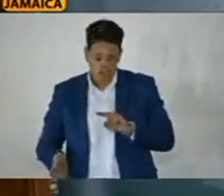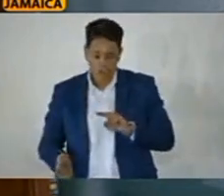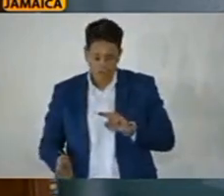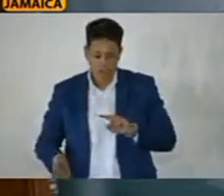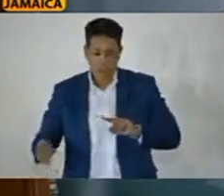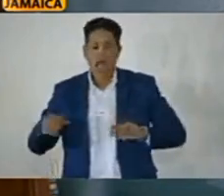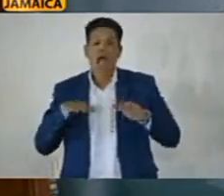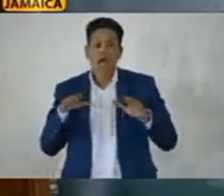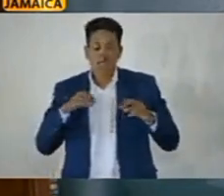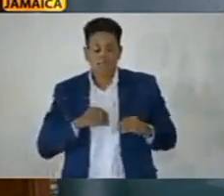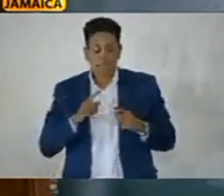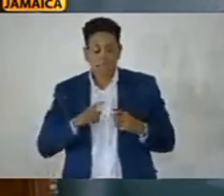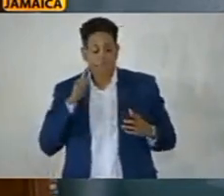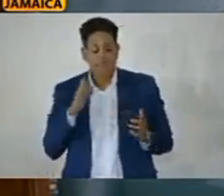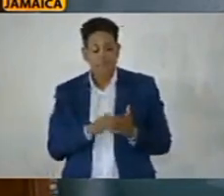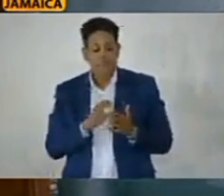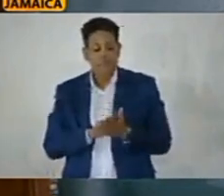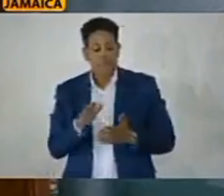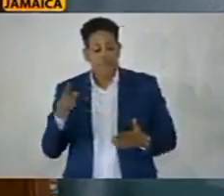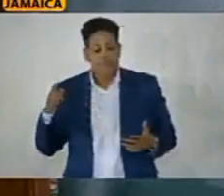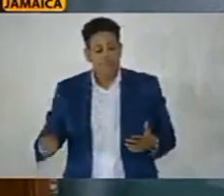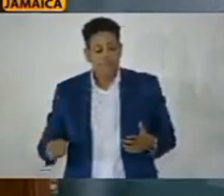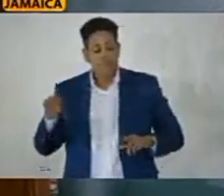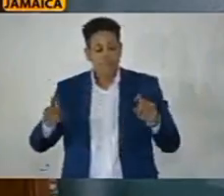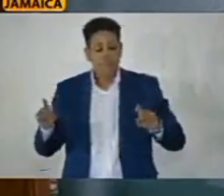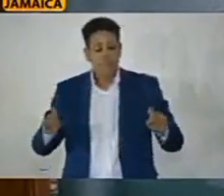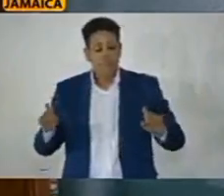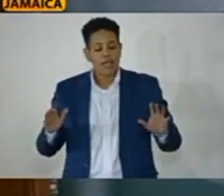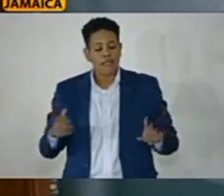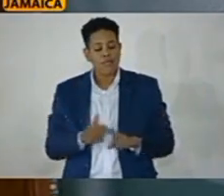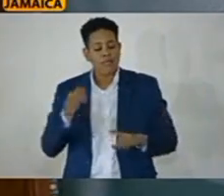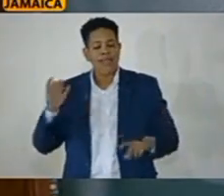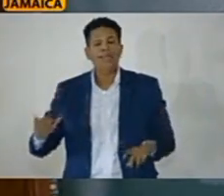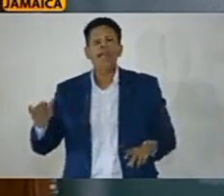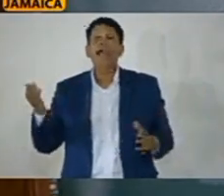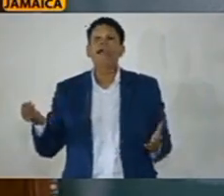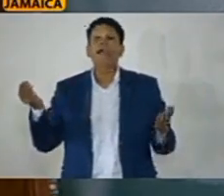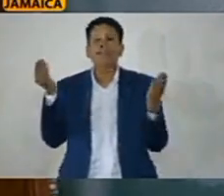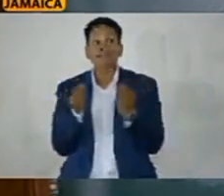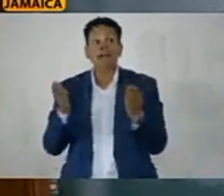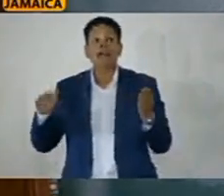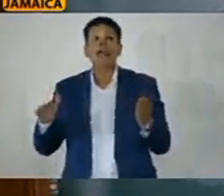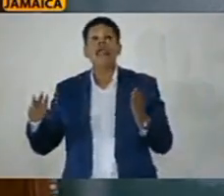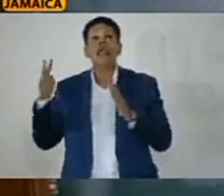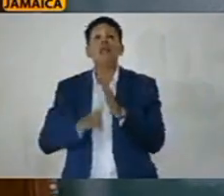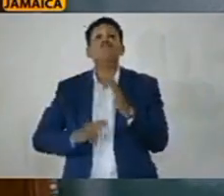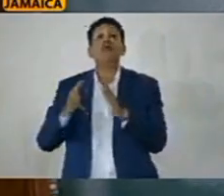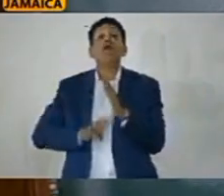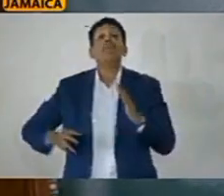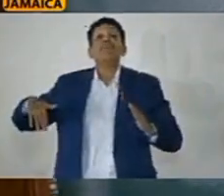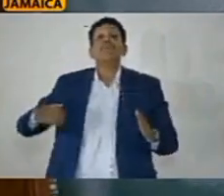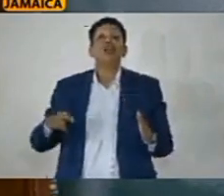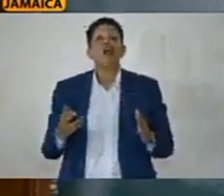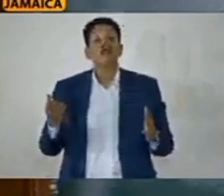and table questions that have not been read at all or received by the